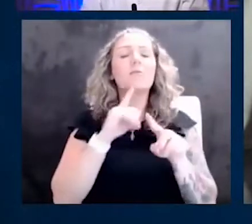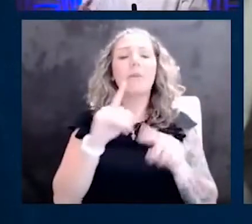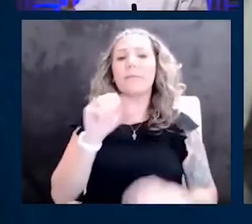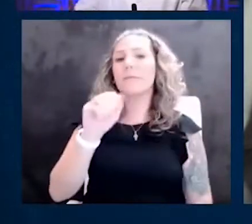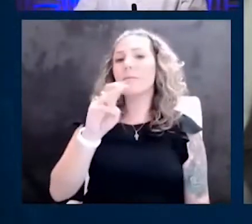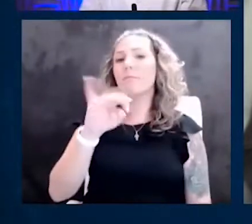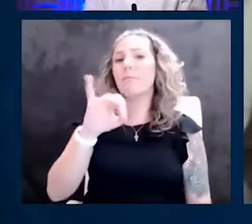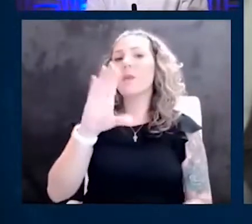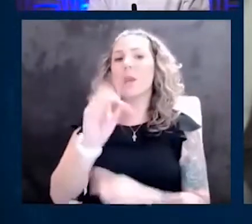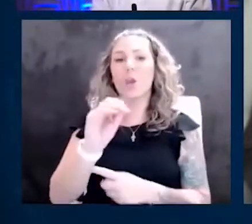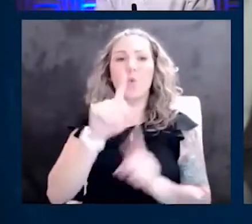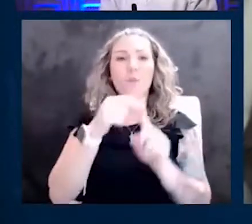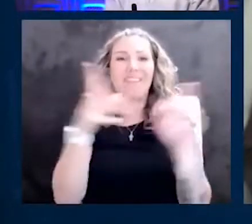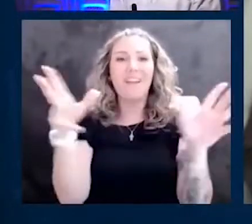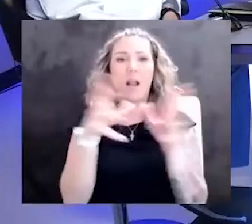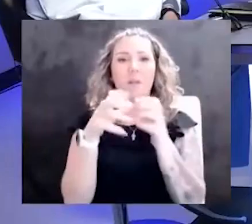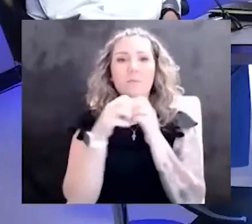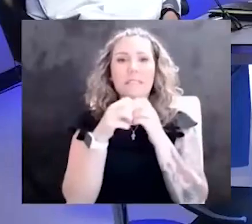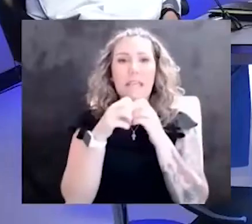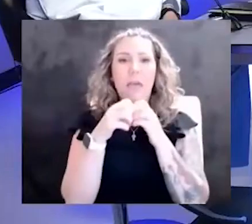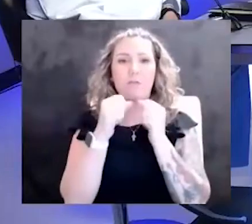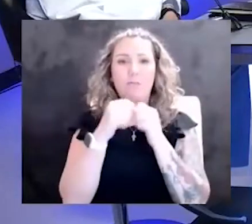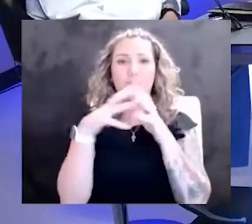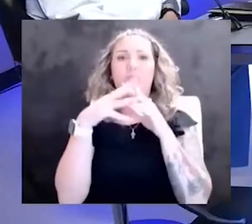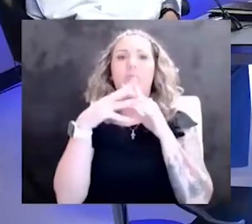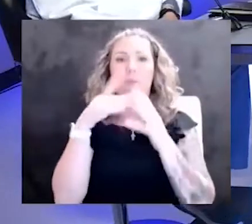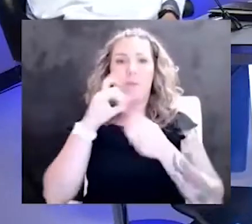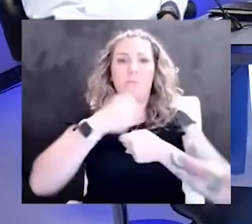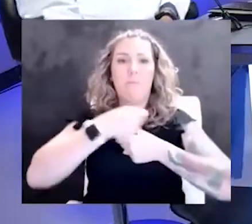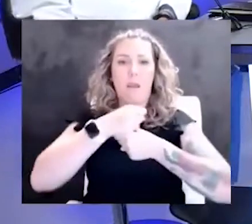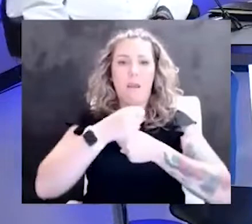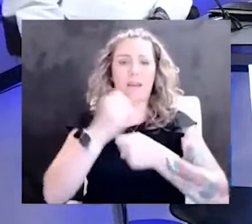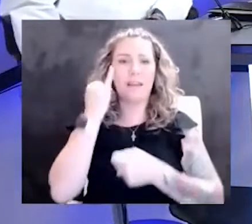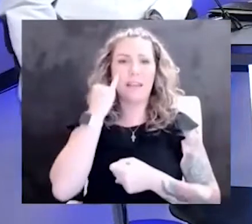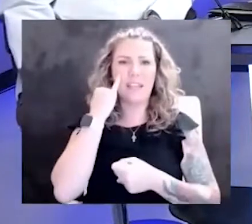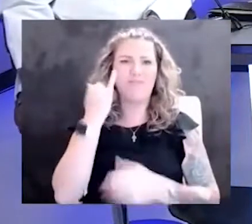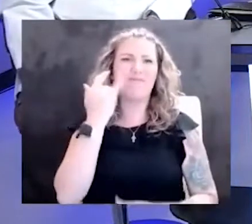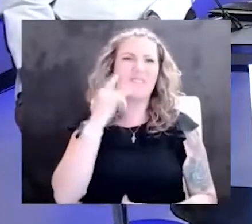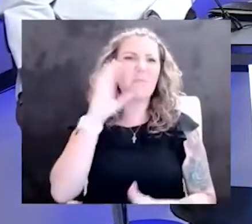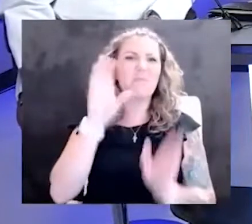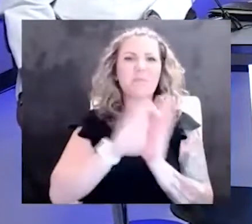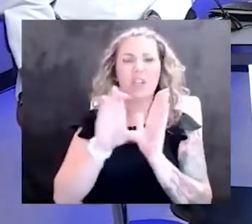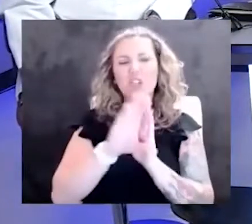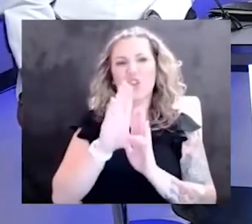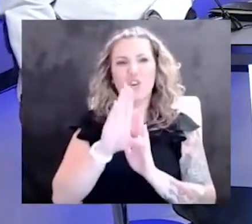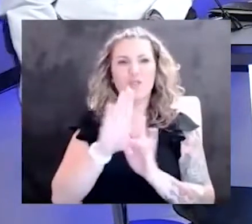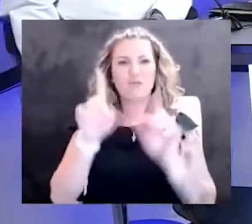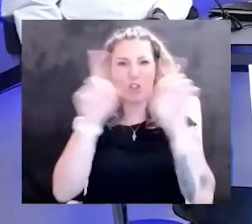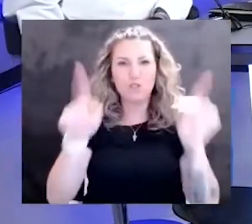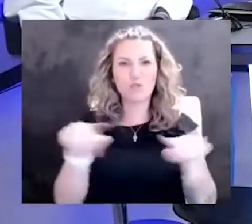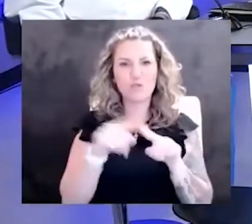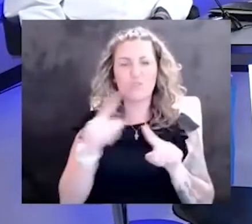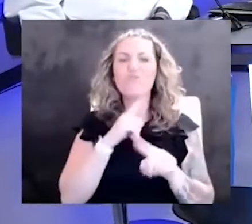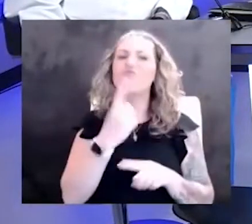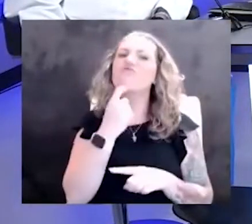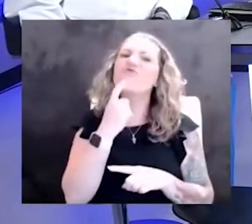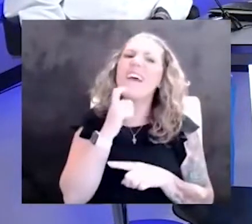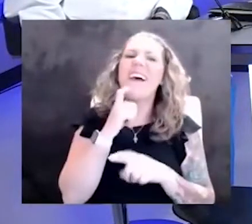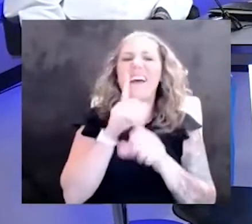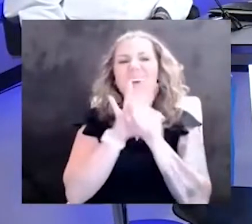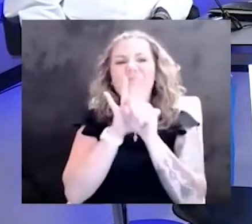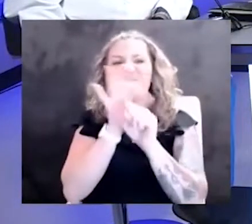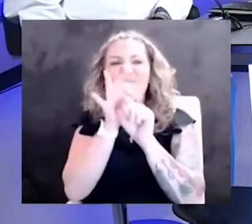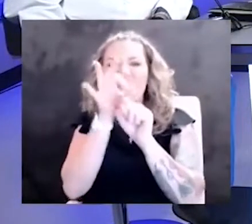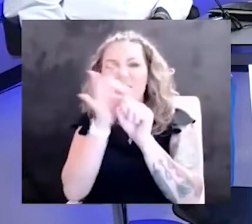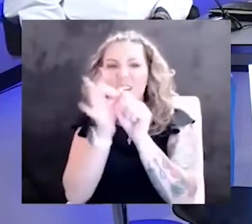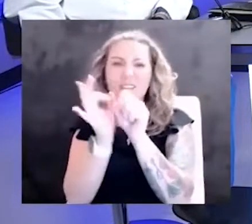together and when they form. And just to say, I think what we're seeing, if you see the picture on our screen, a lot of times it's got the little red spiky proteins. The problem is those red spiky proteins